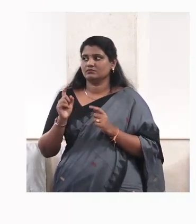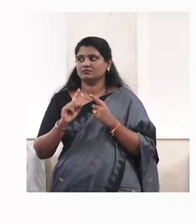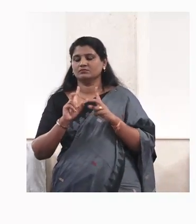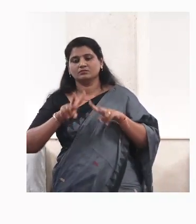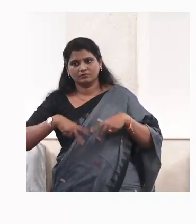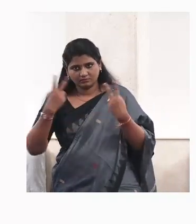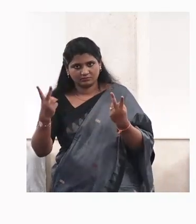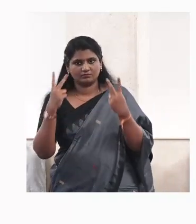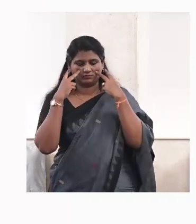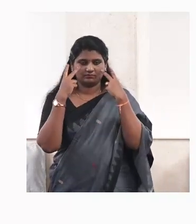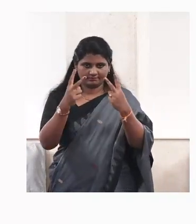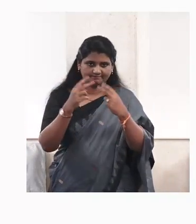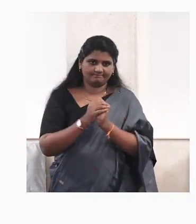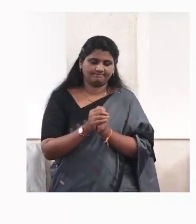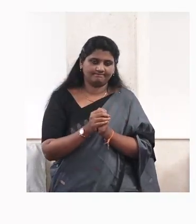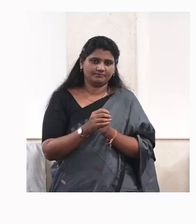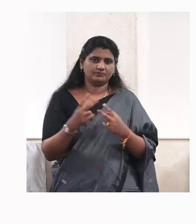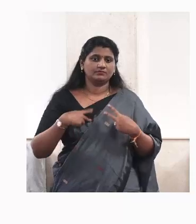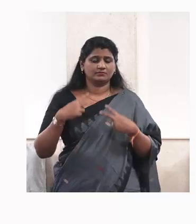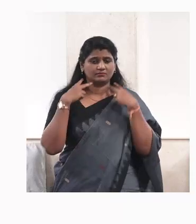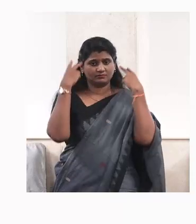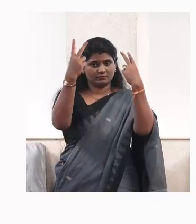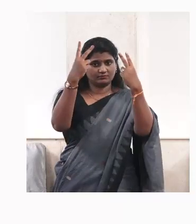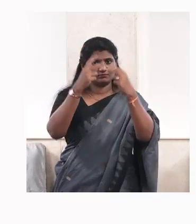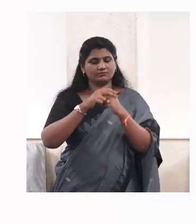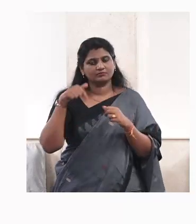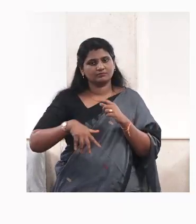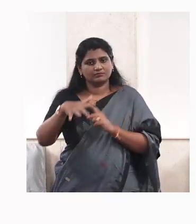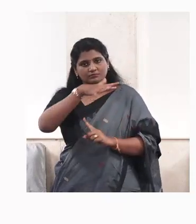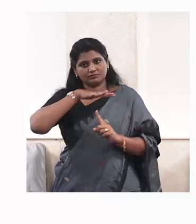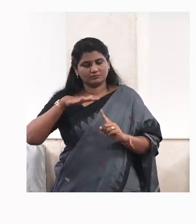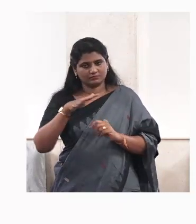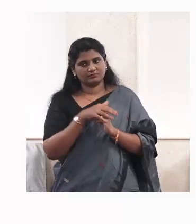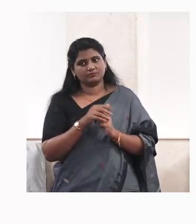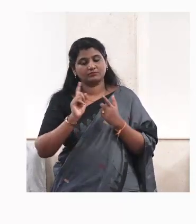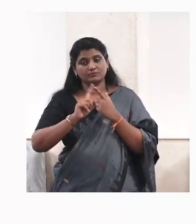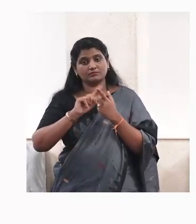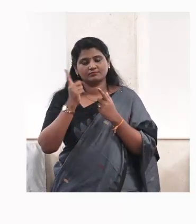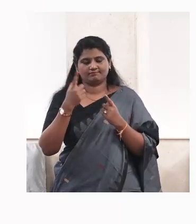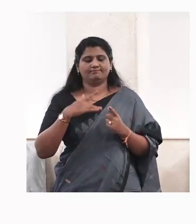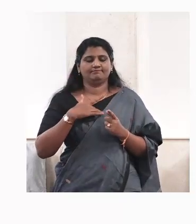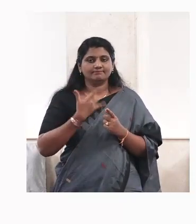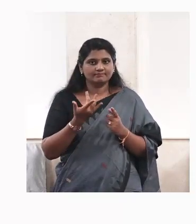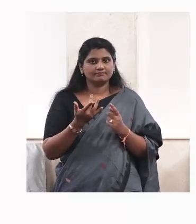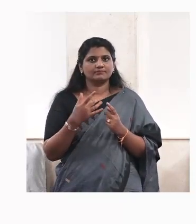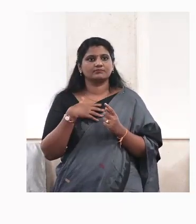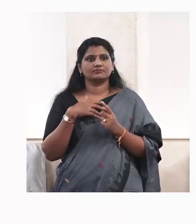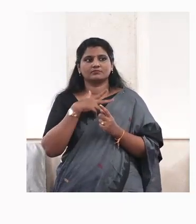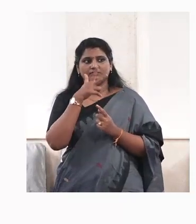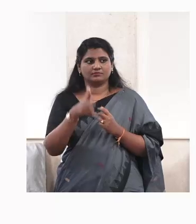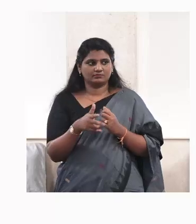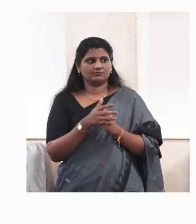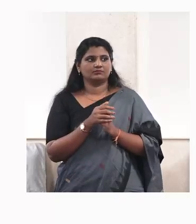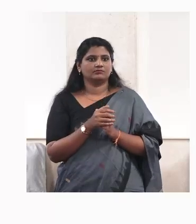different vision, different value into the situation. The first thing that I feel to say is